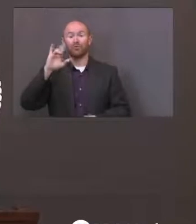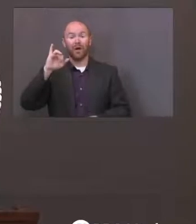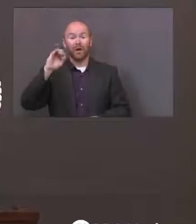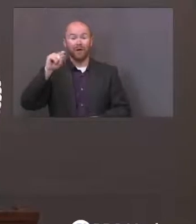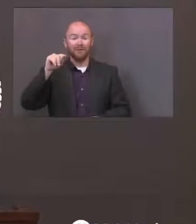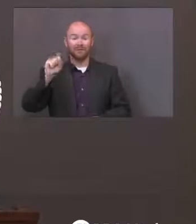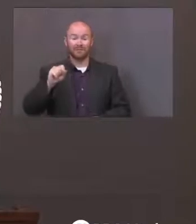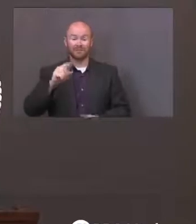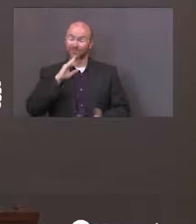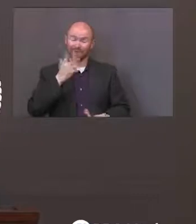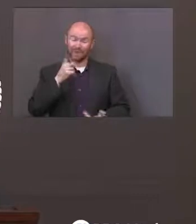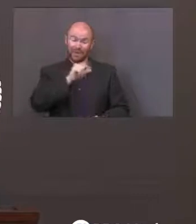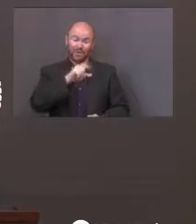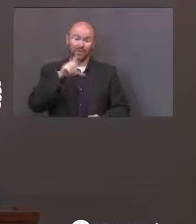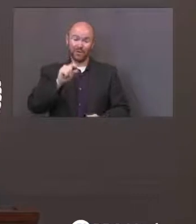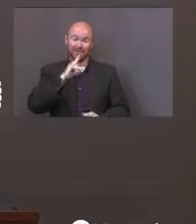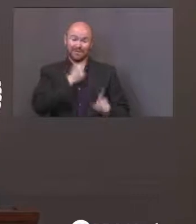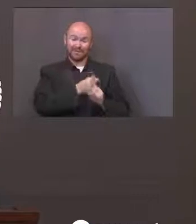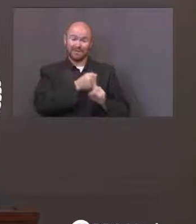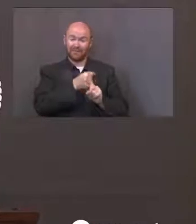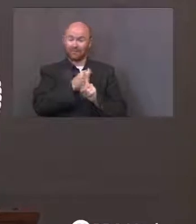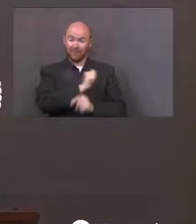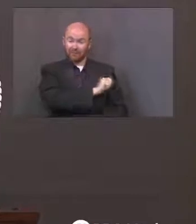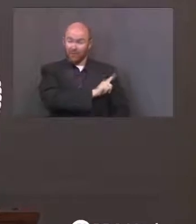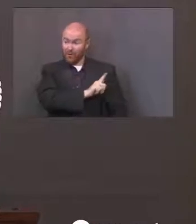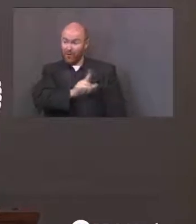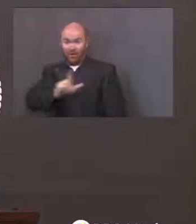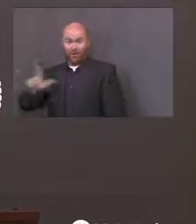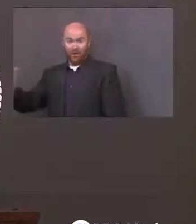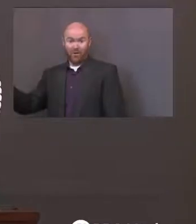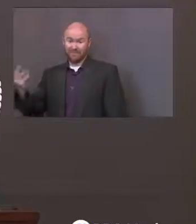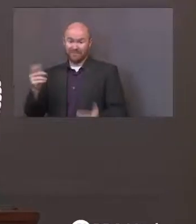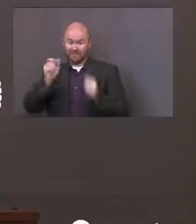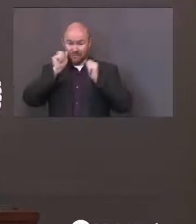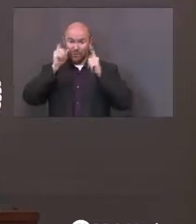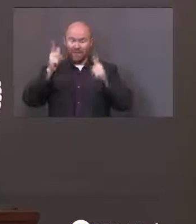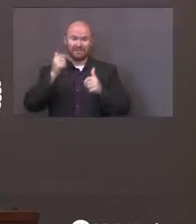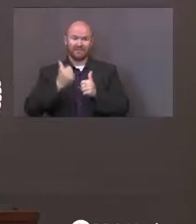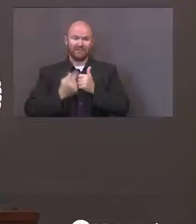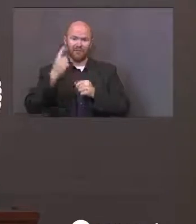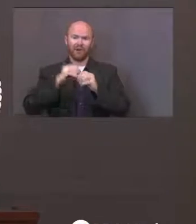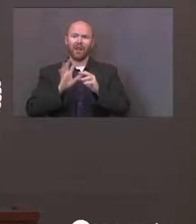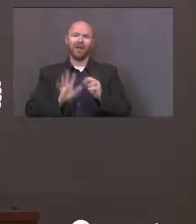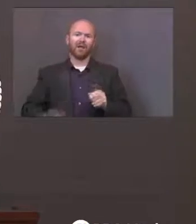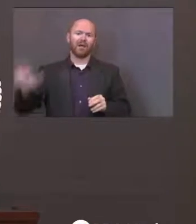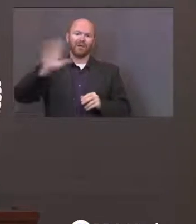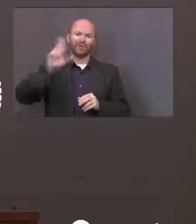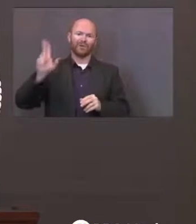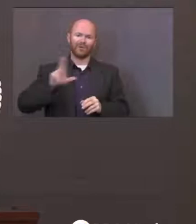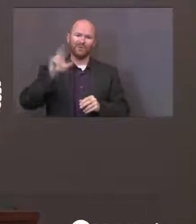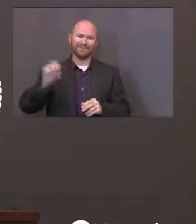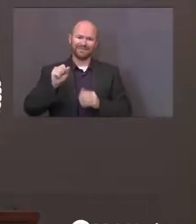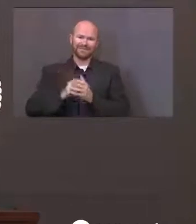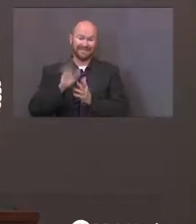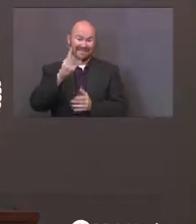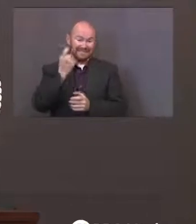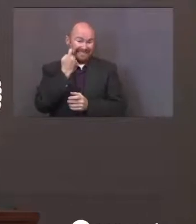had about everything, and 2020 continues to surprise us all as we've just concluded here having this